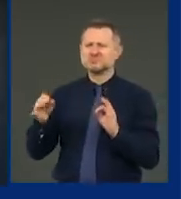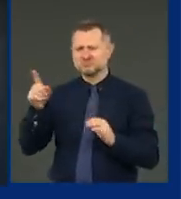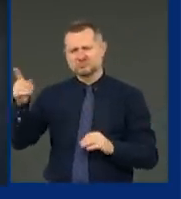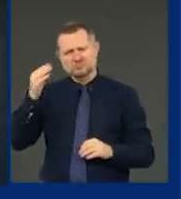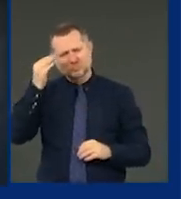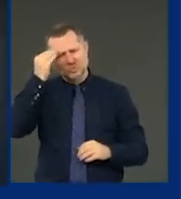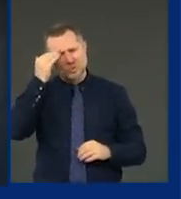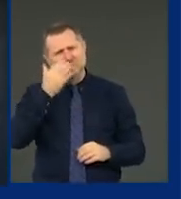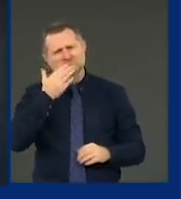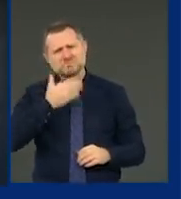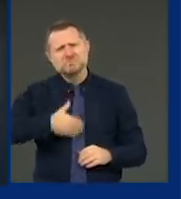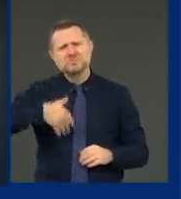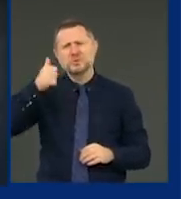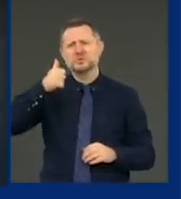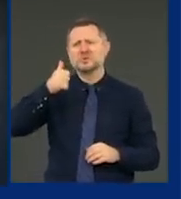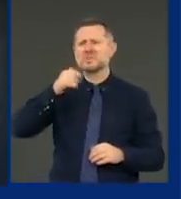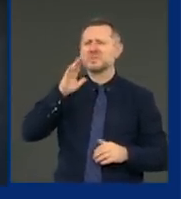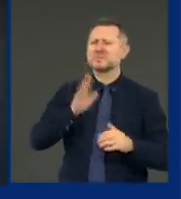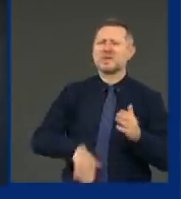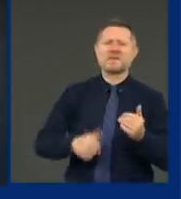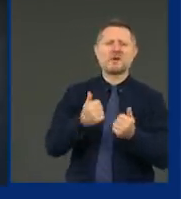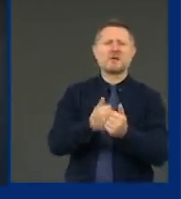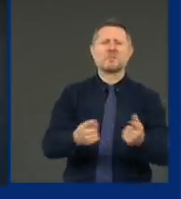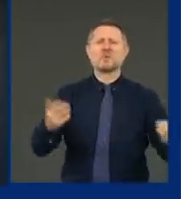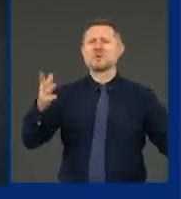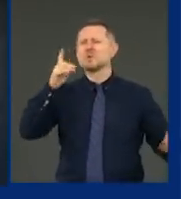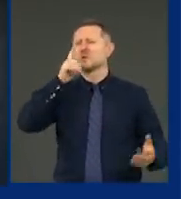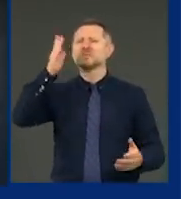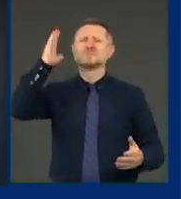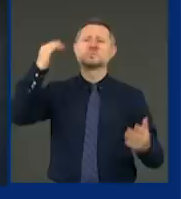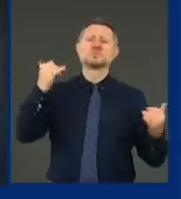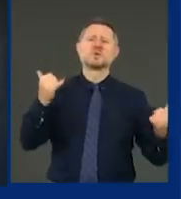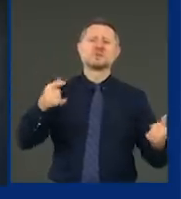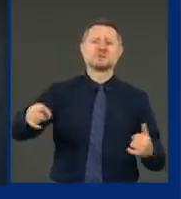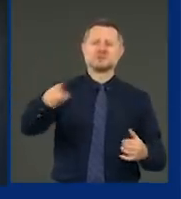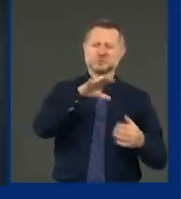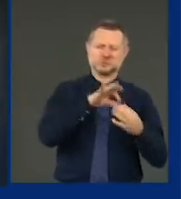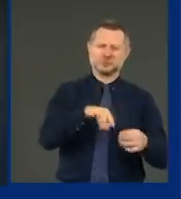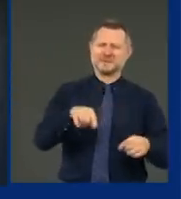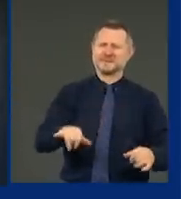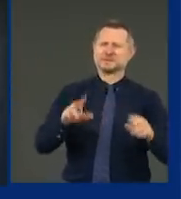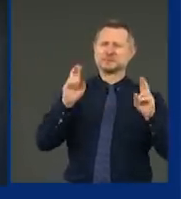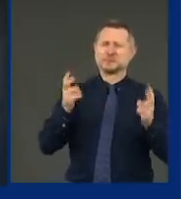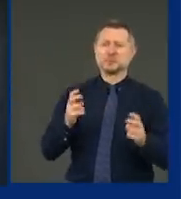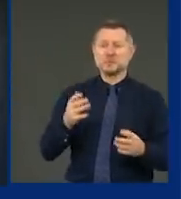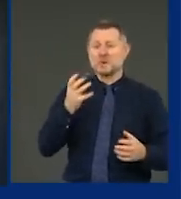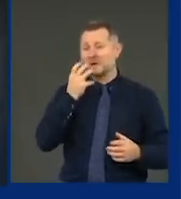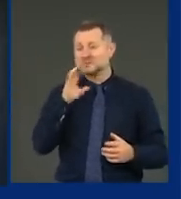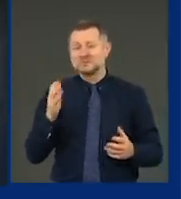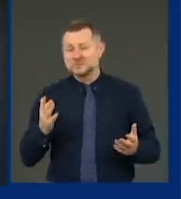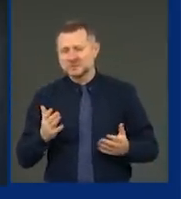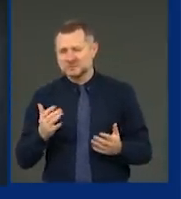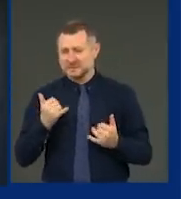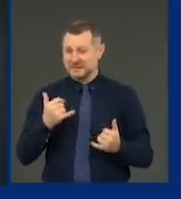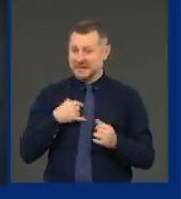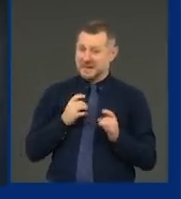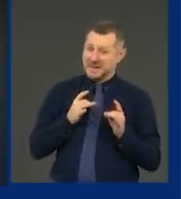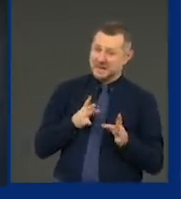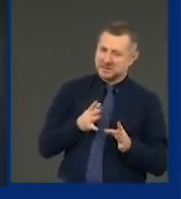than anyone who is speaking to us today on this issue. Returning hate for hate multiplies